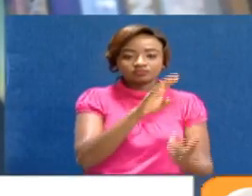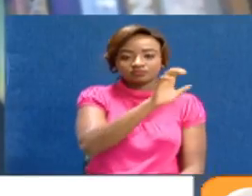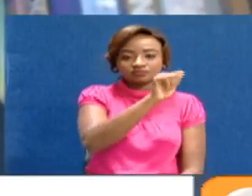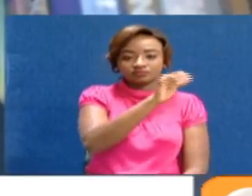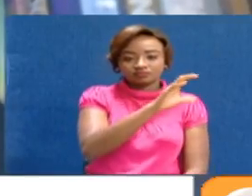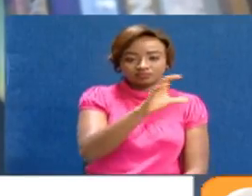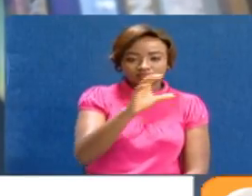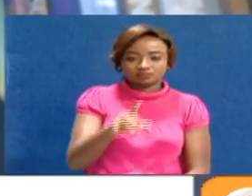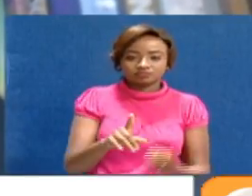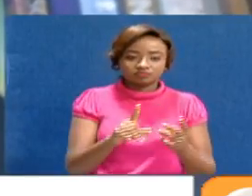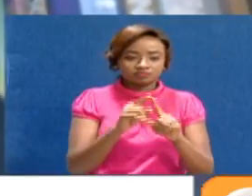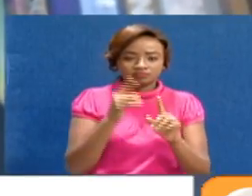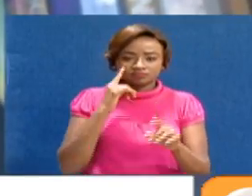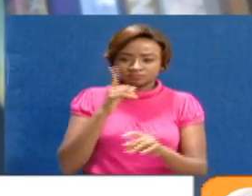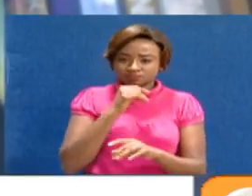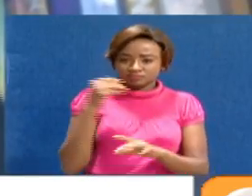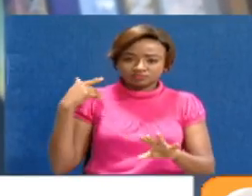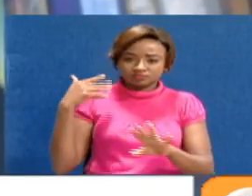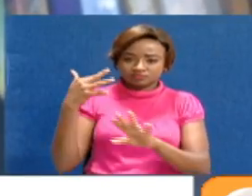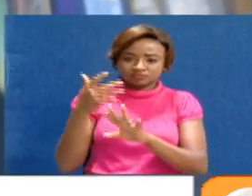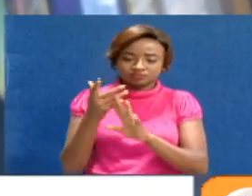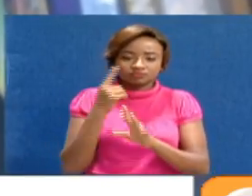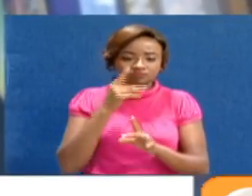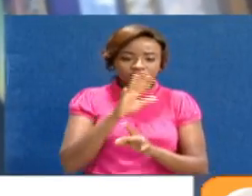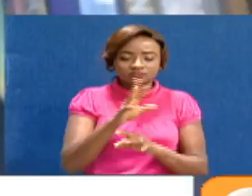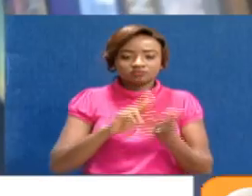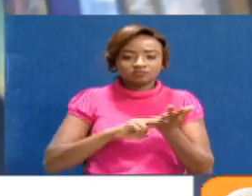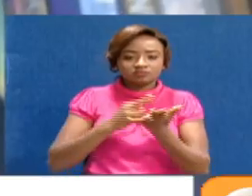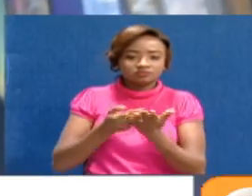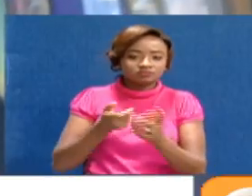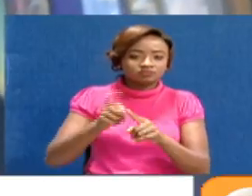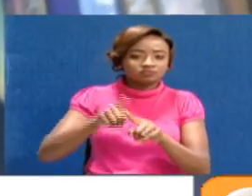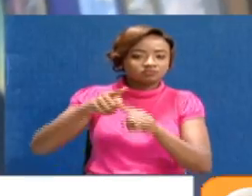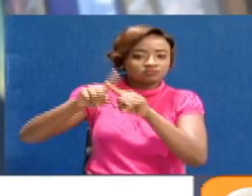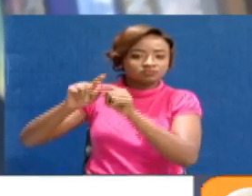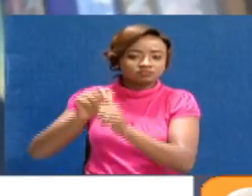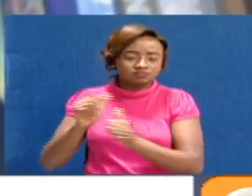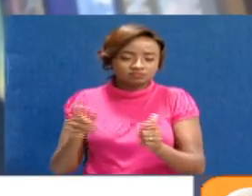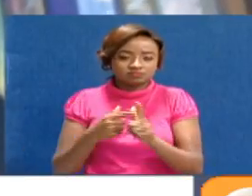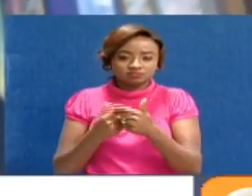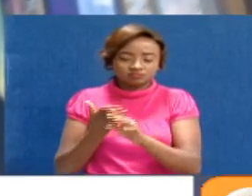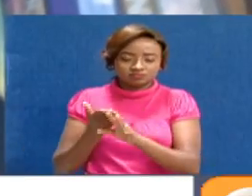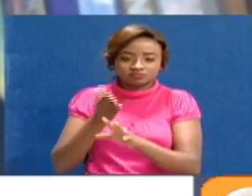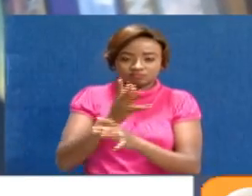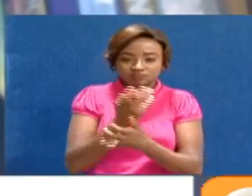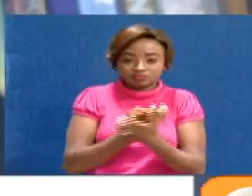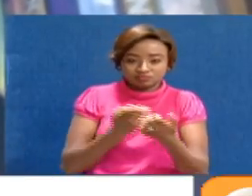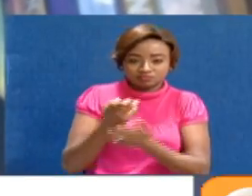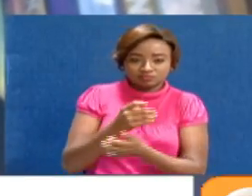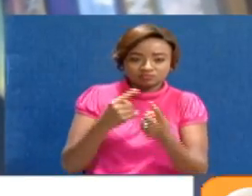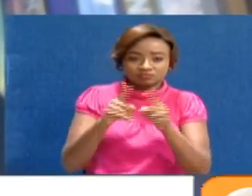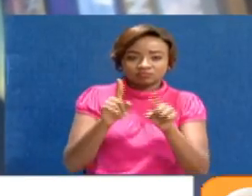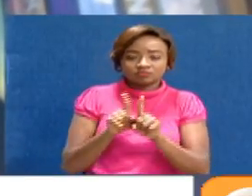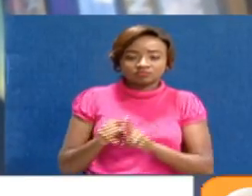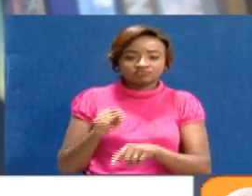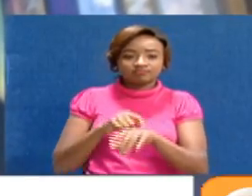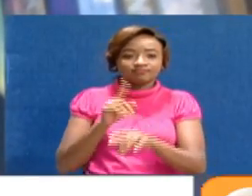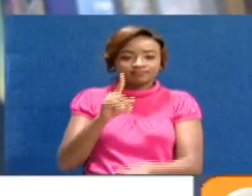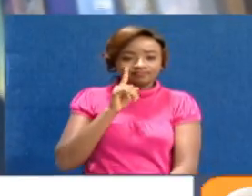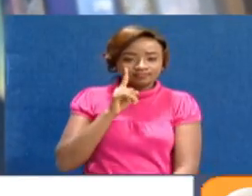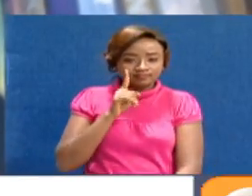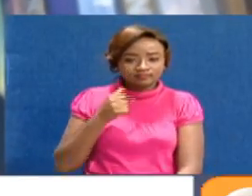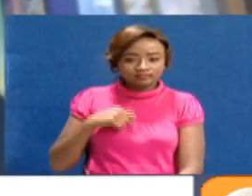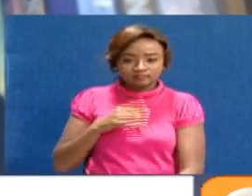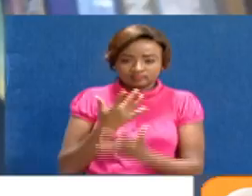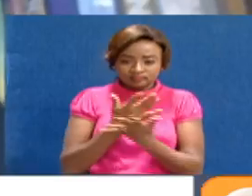seen them, you know, increase the amounts of resources being recovered and repatriated back into the economy. But when you look at what we are